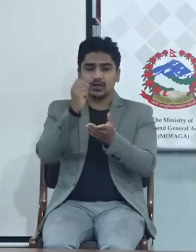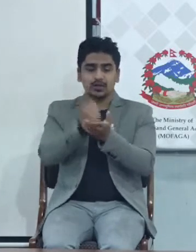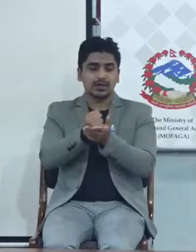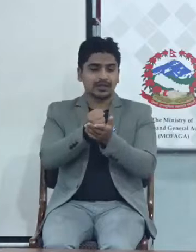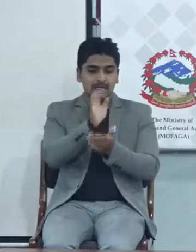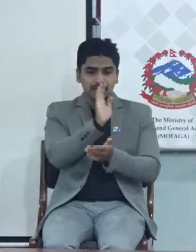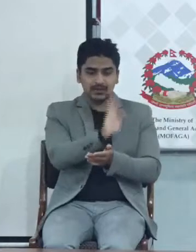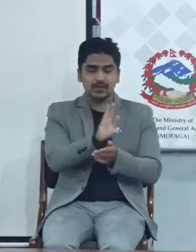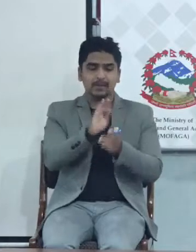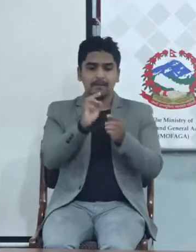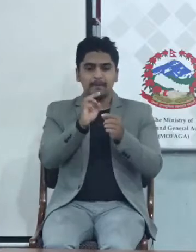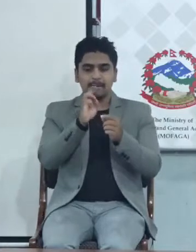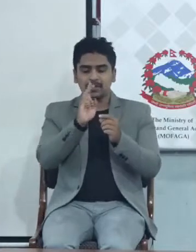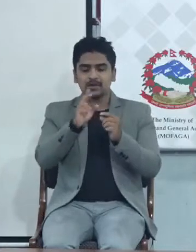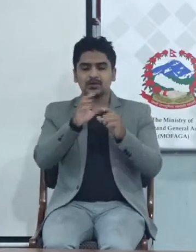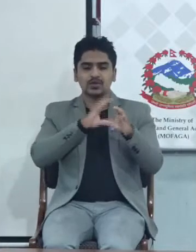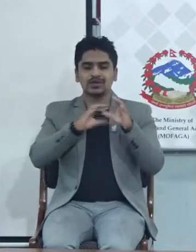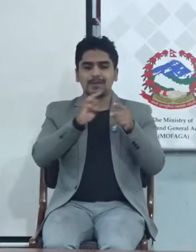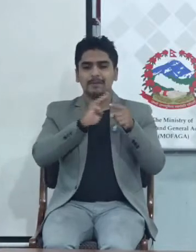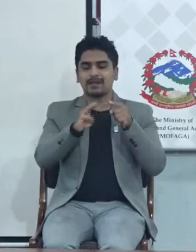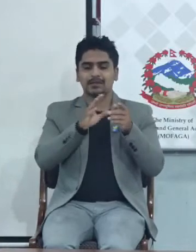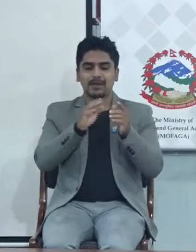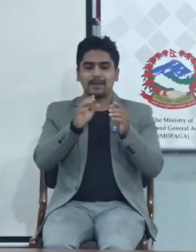based on their act.